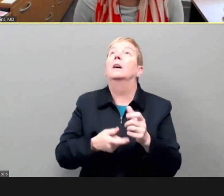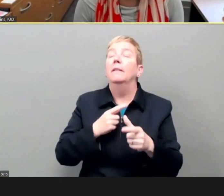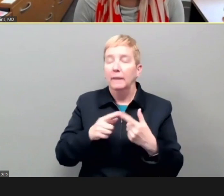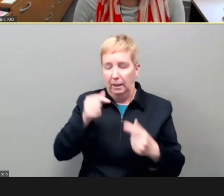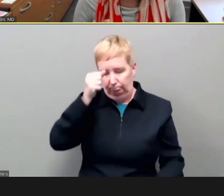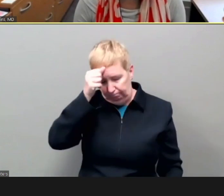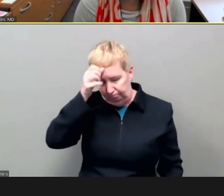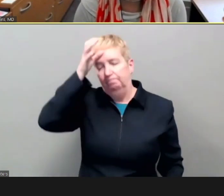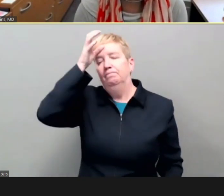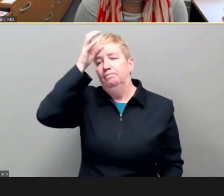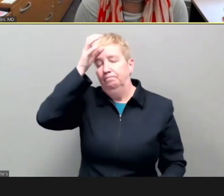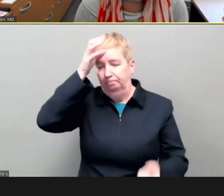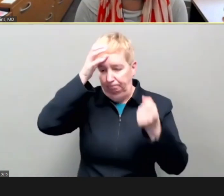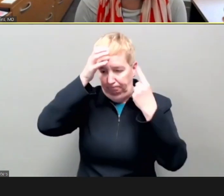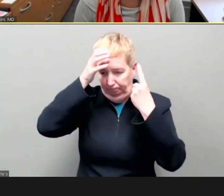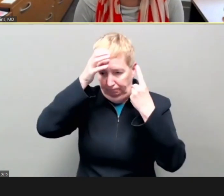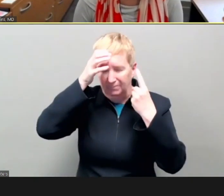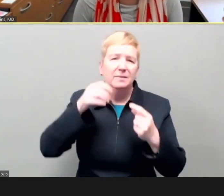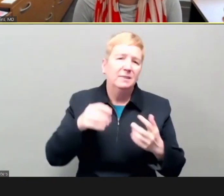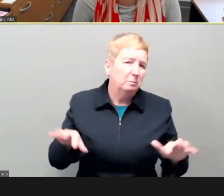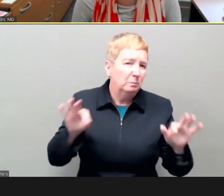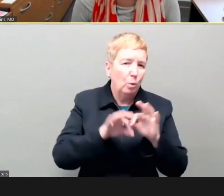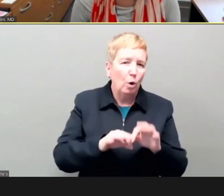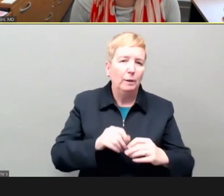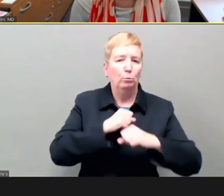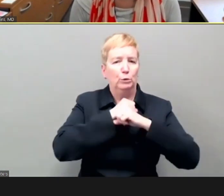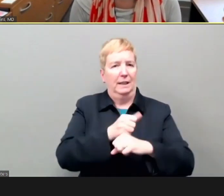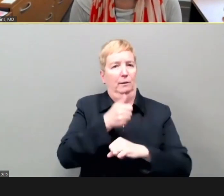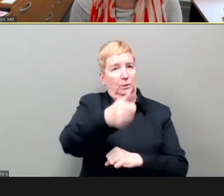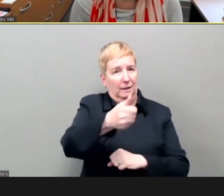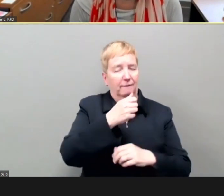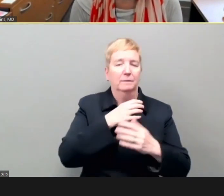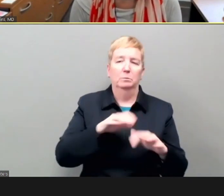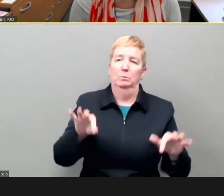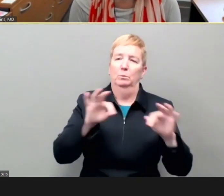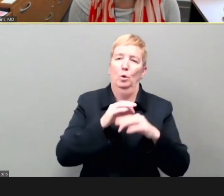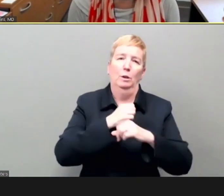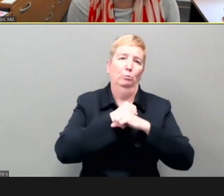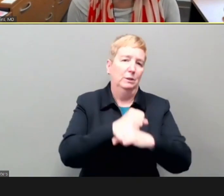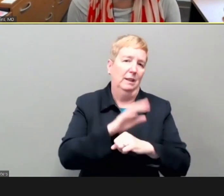that you really want to protect yourself and your loved ones.